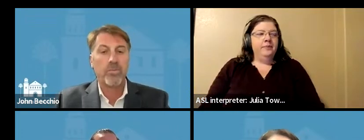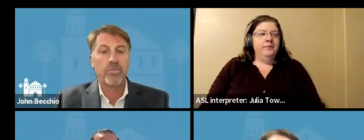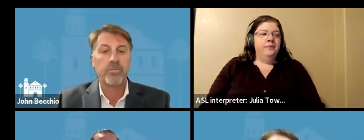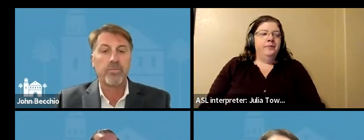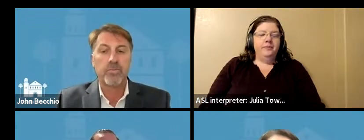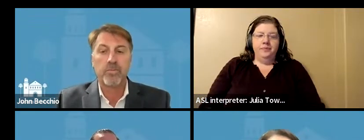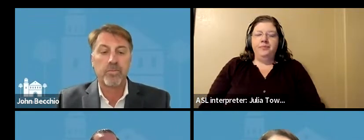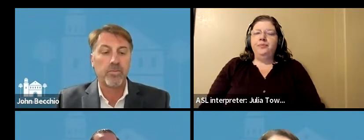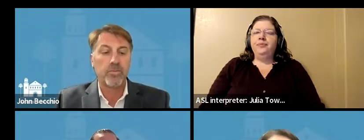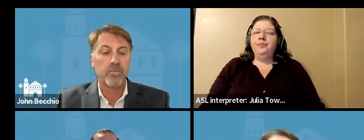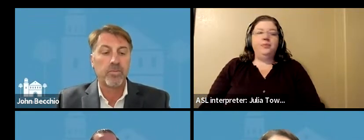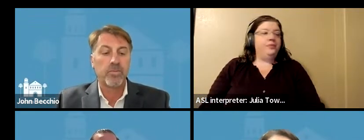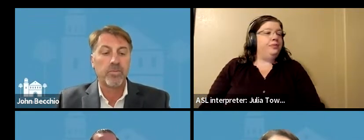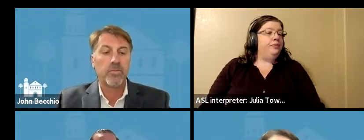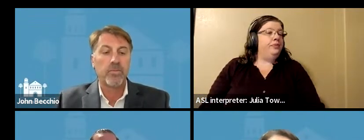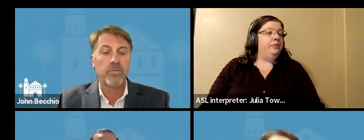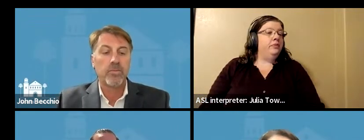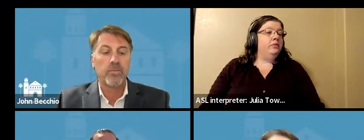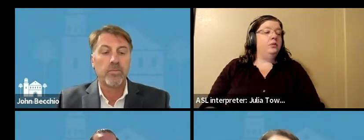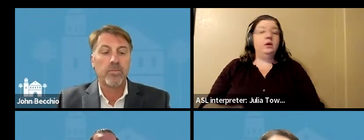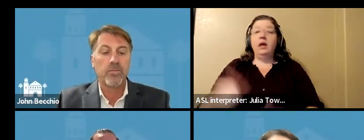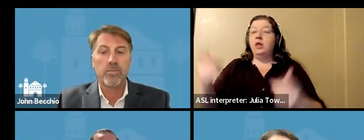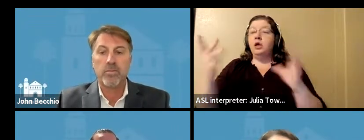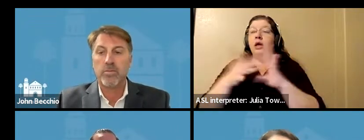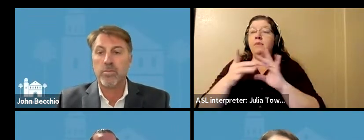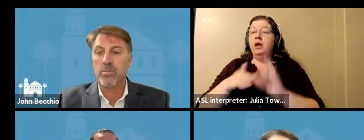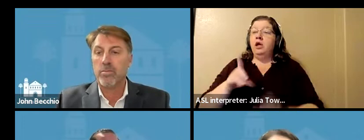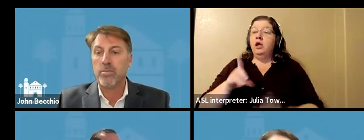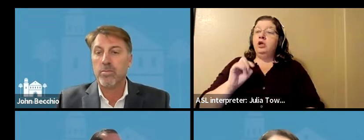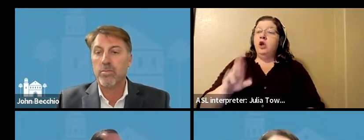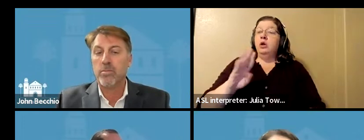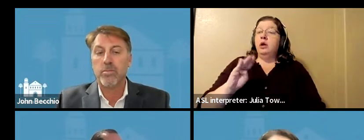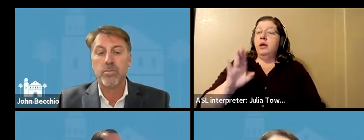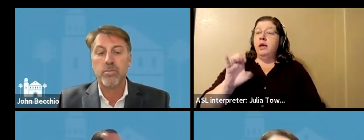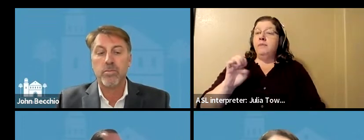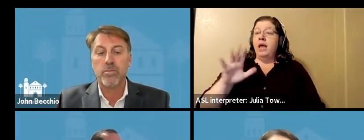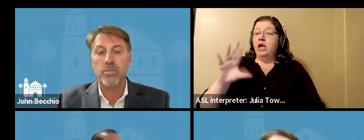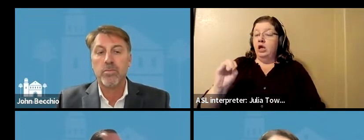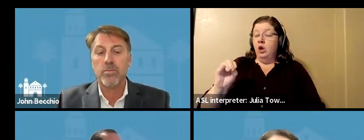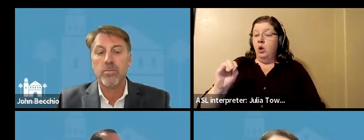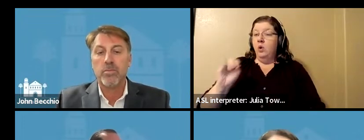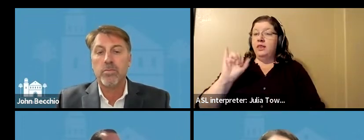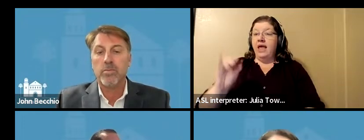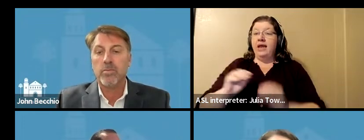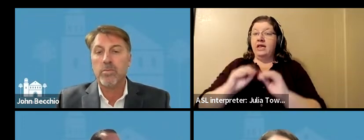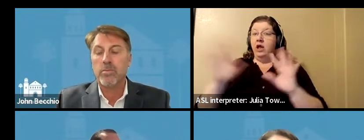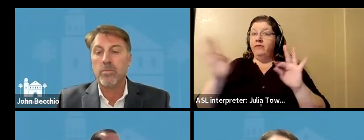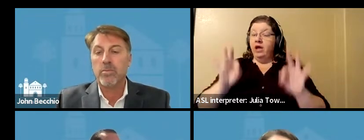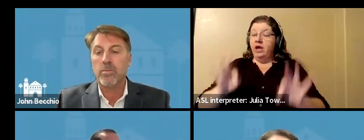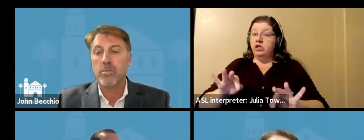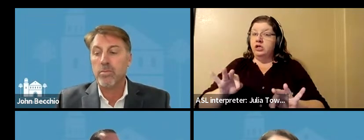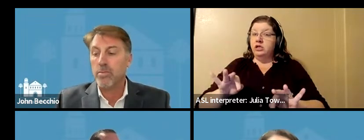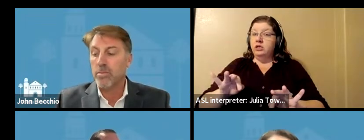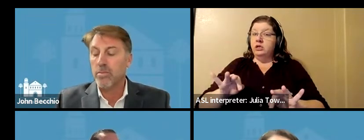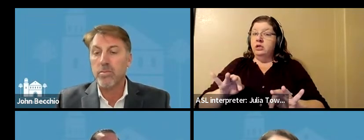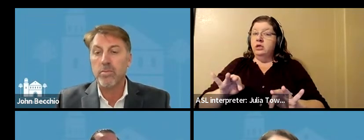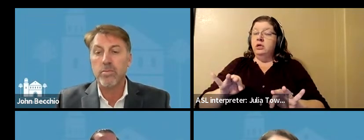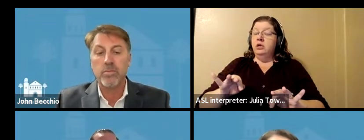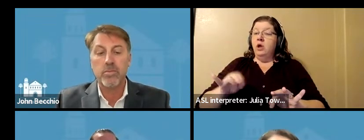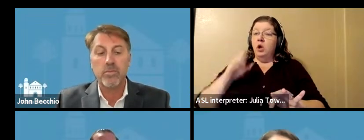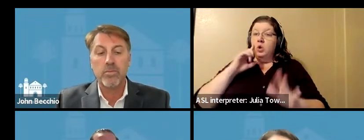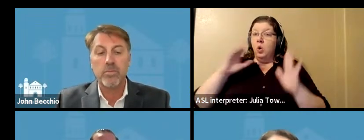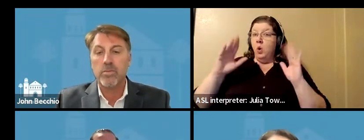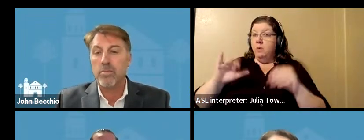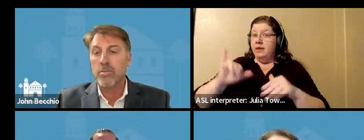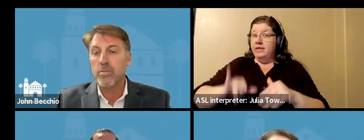Okay, so hearing no additional comments. So Dr. Vecchio, are you hoping to bring that, once we get clarification or additional question from Mr. Alvarez, are you hoping to bring